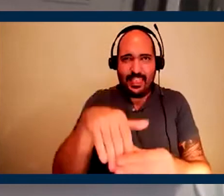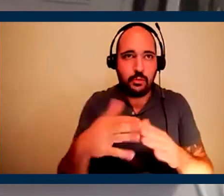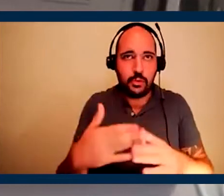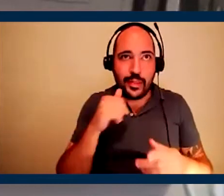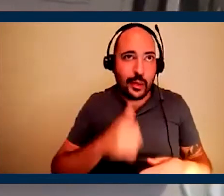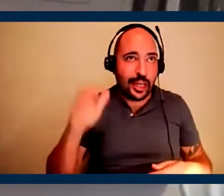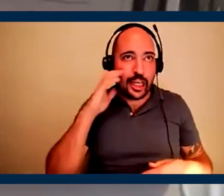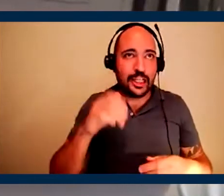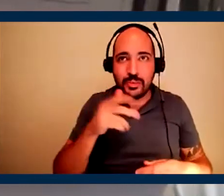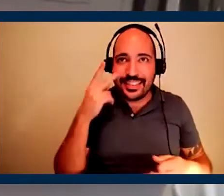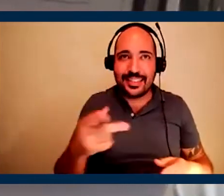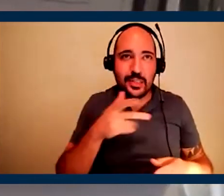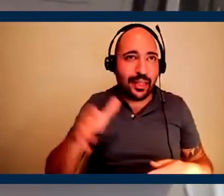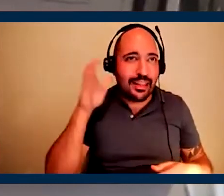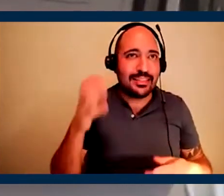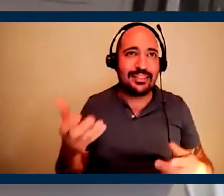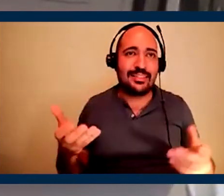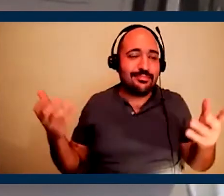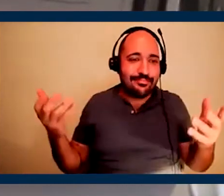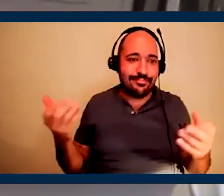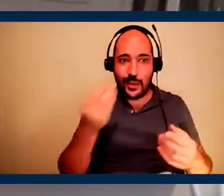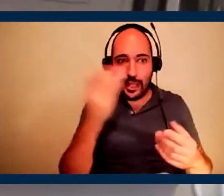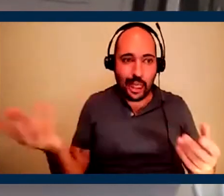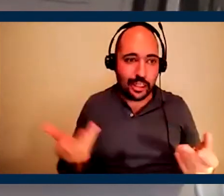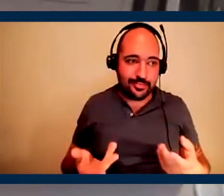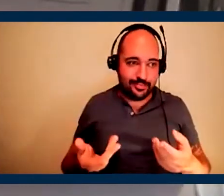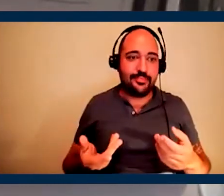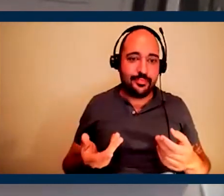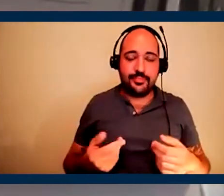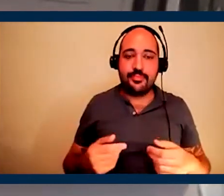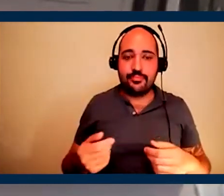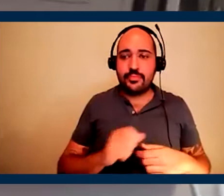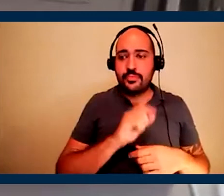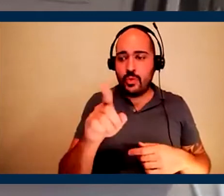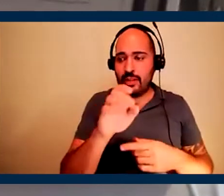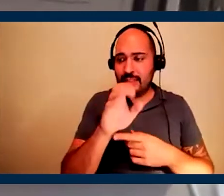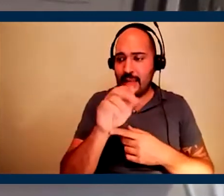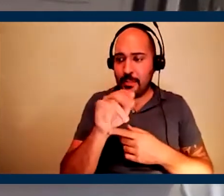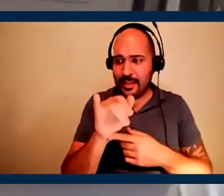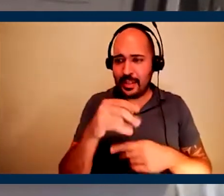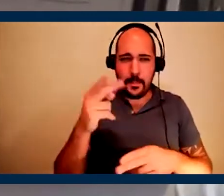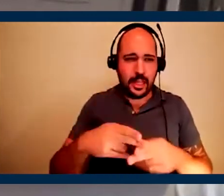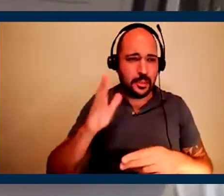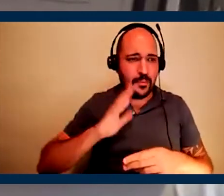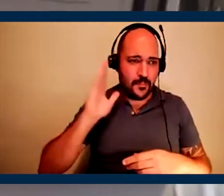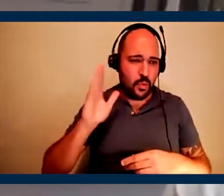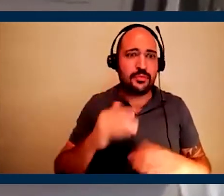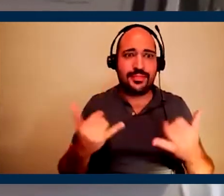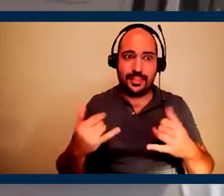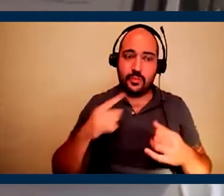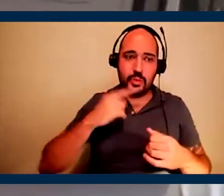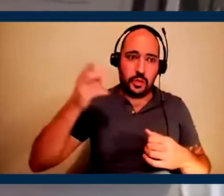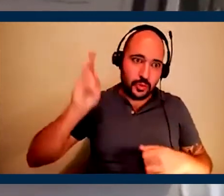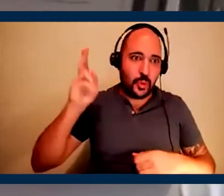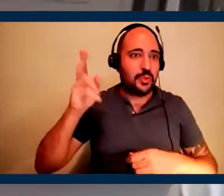care. Ebony, a question for you. As was mentioned before, today is a historic day. President